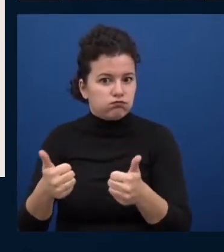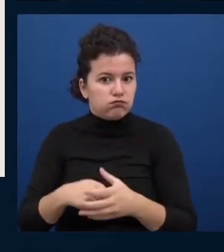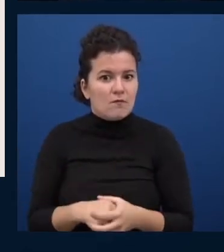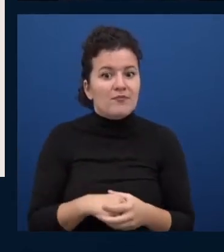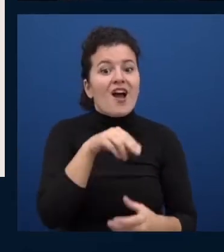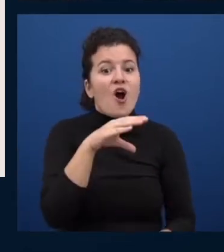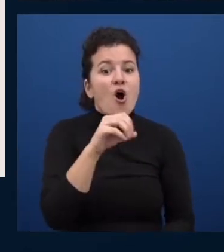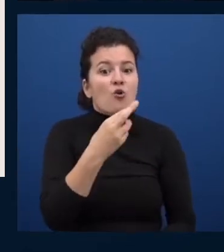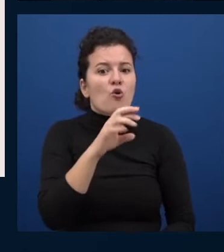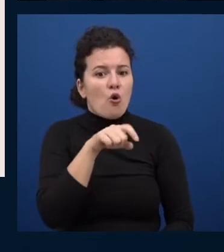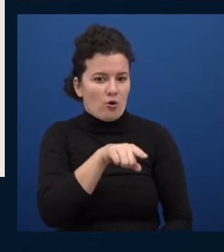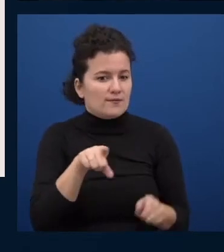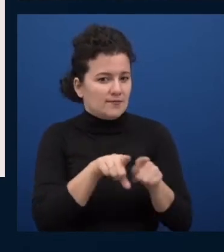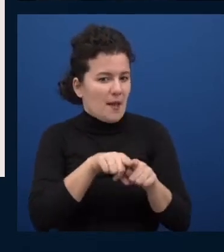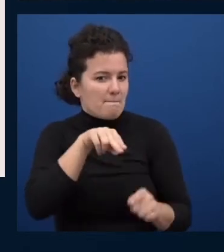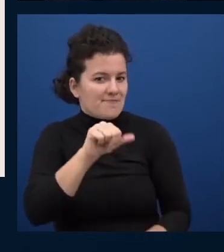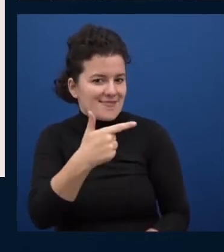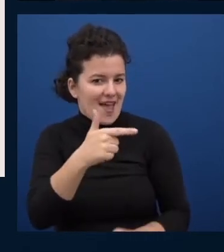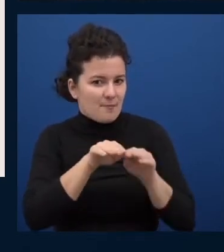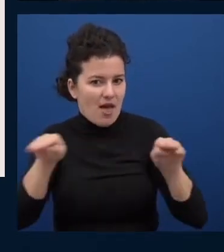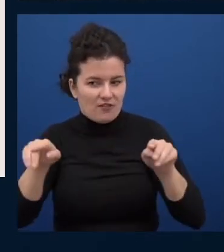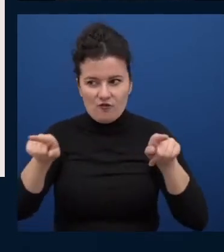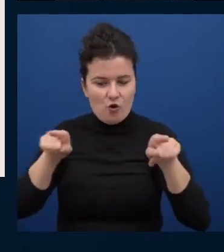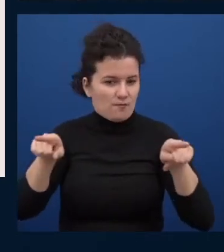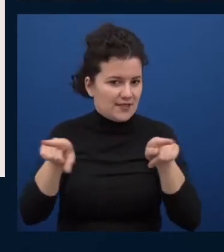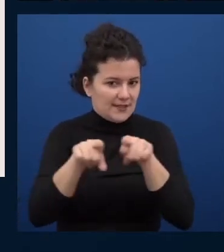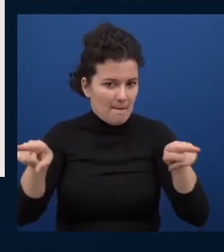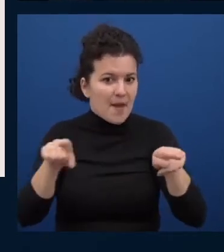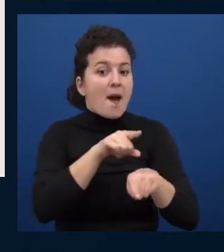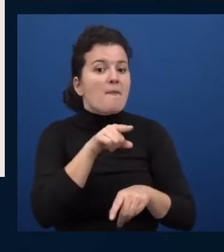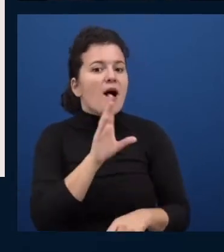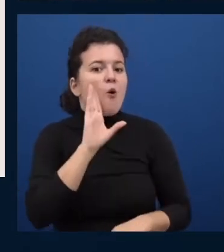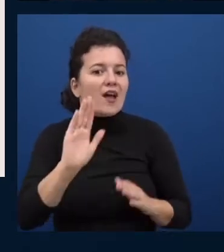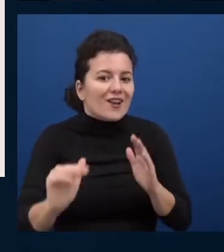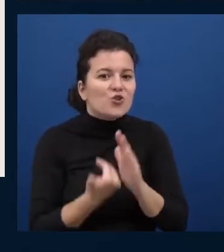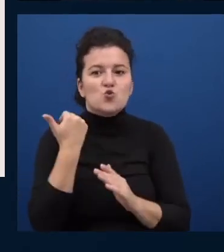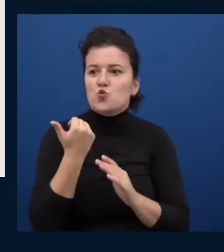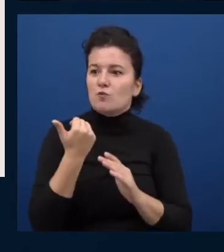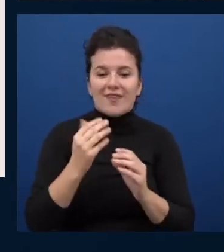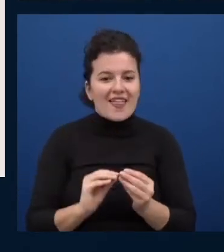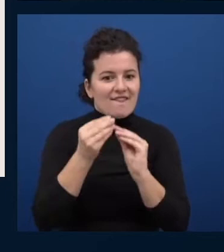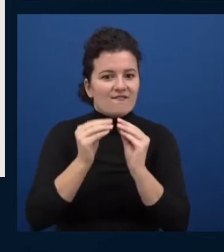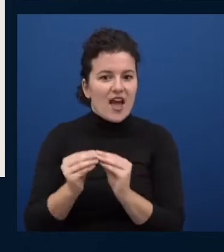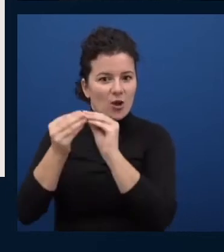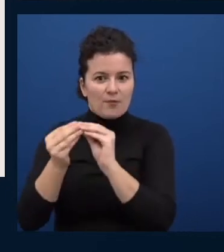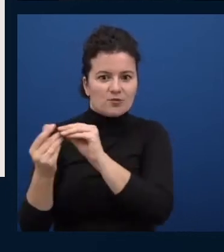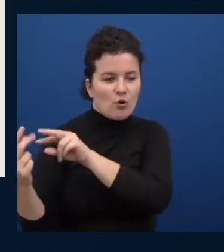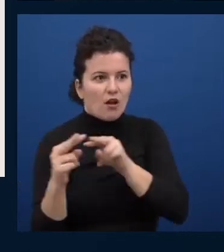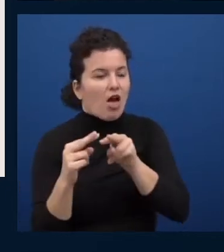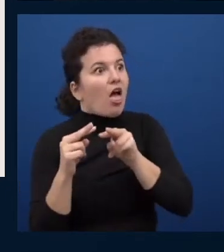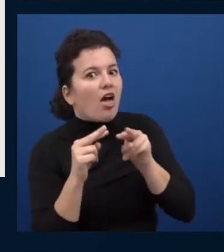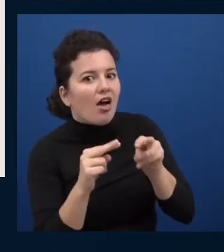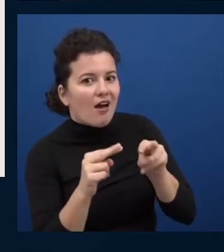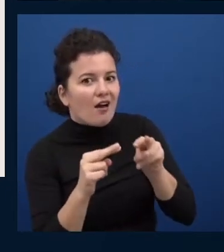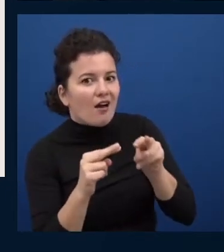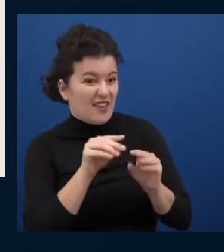cross-platform, and I think that it will be easier to attract new developers if this tech stack is more